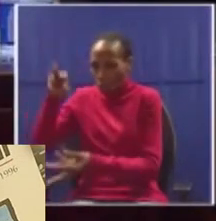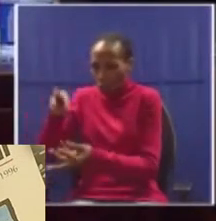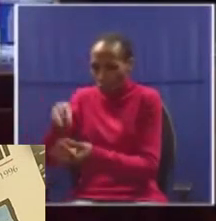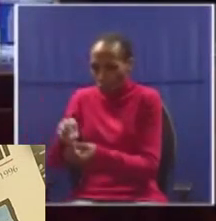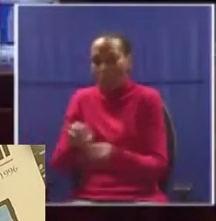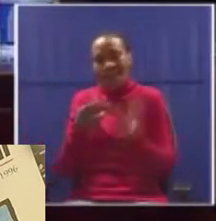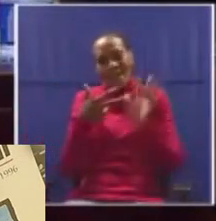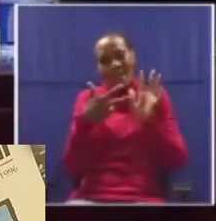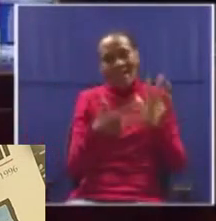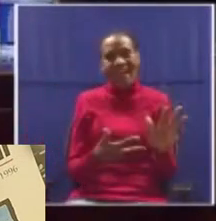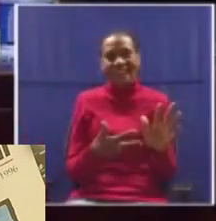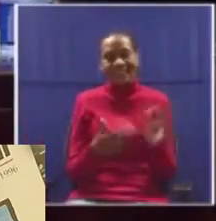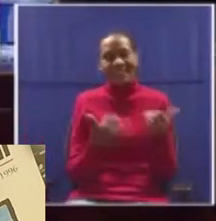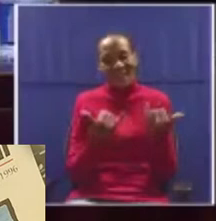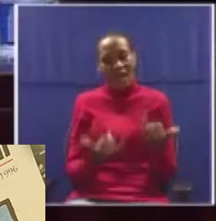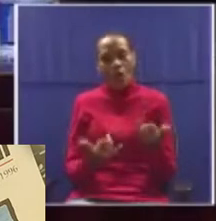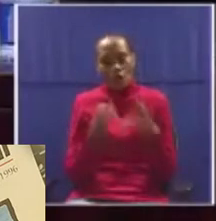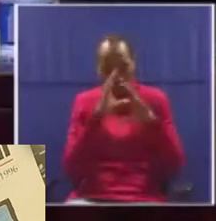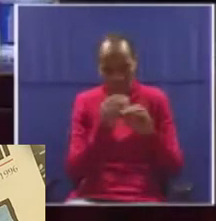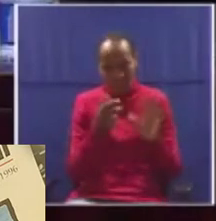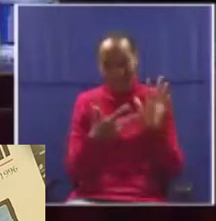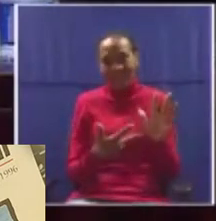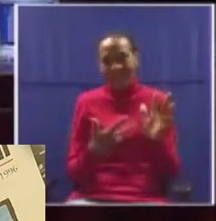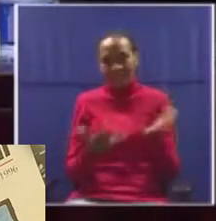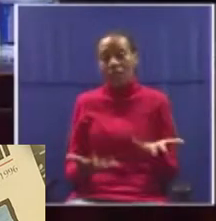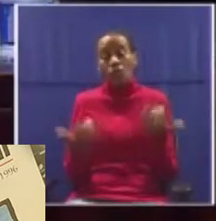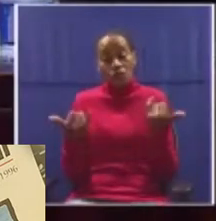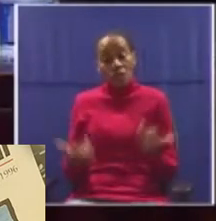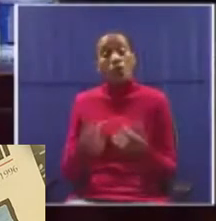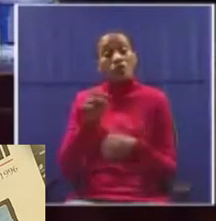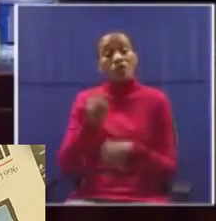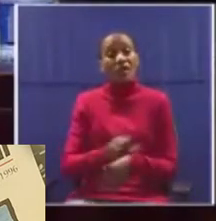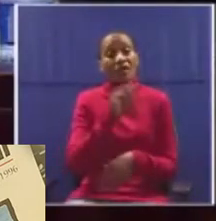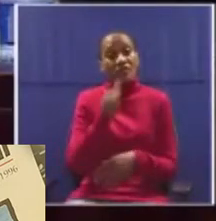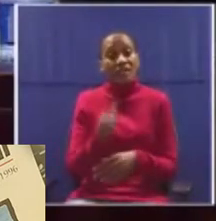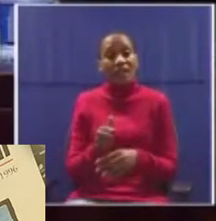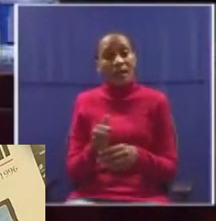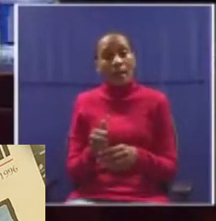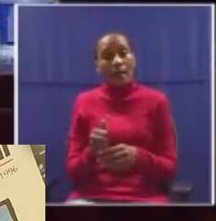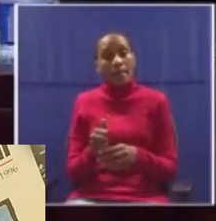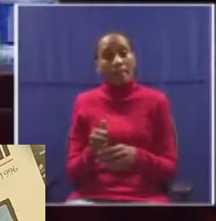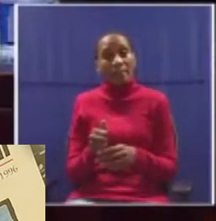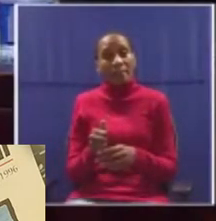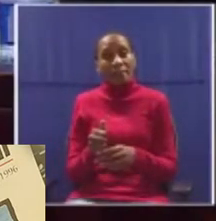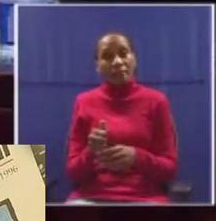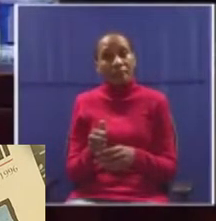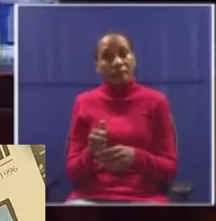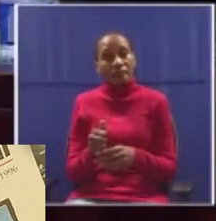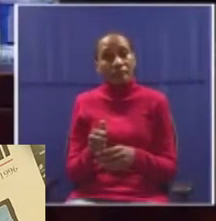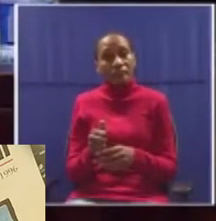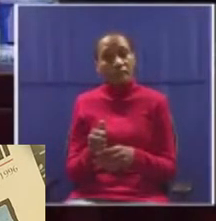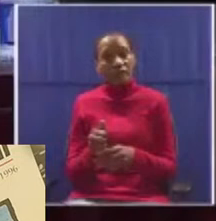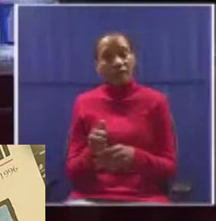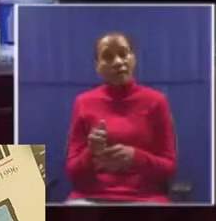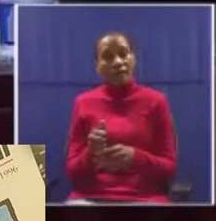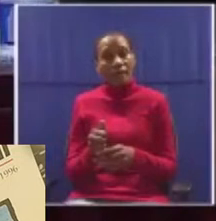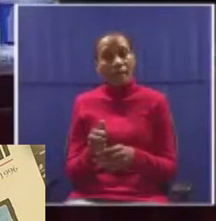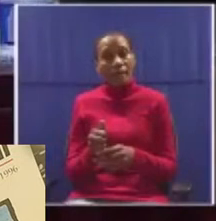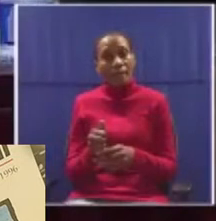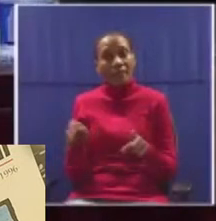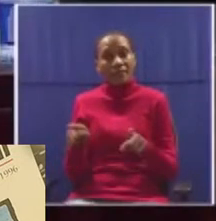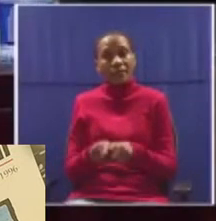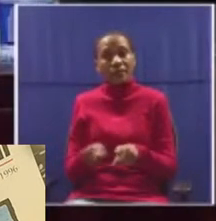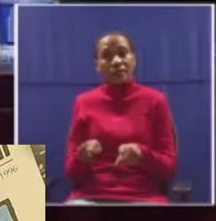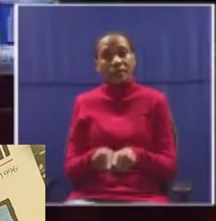were more progress is required as the result South Africa was credited while these are addressed even